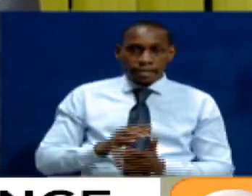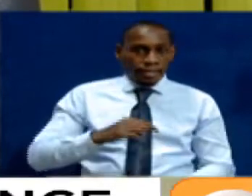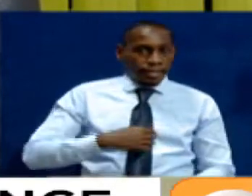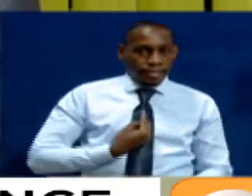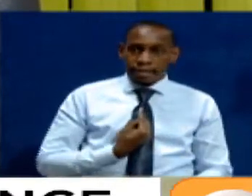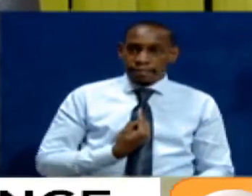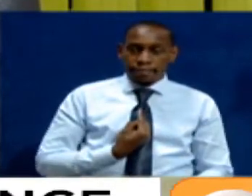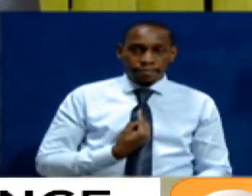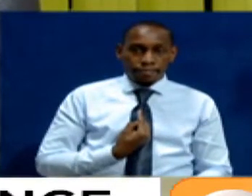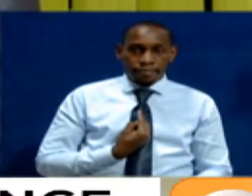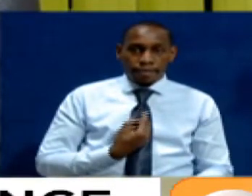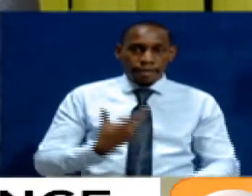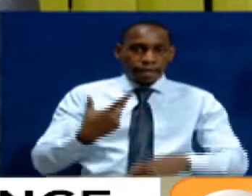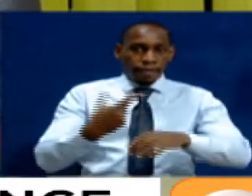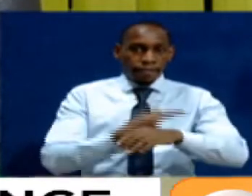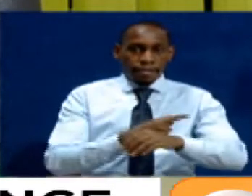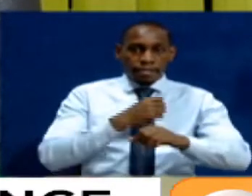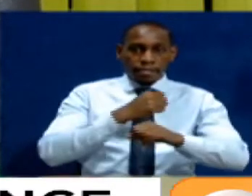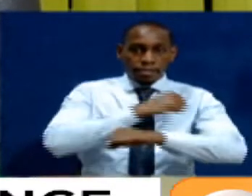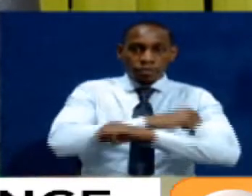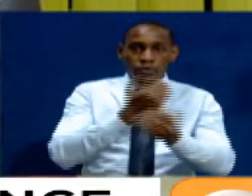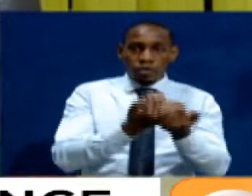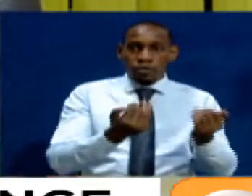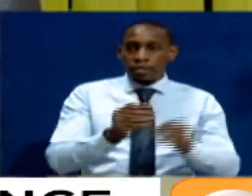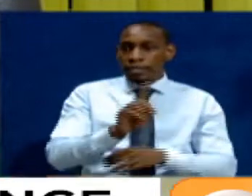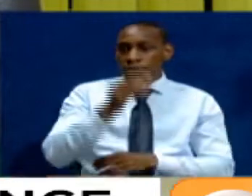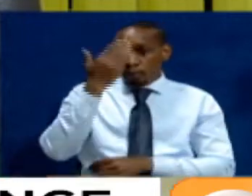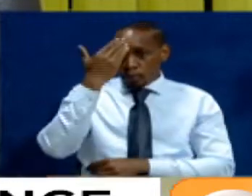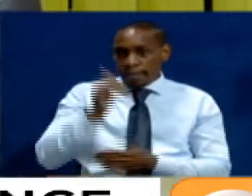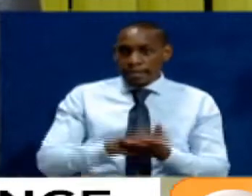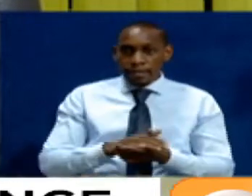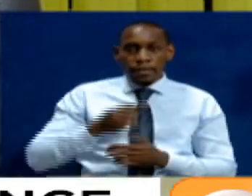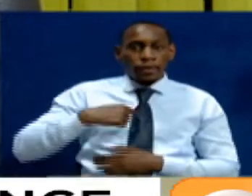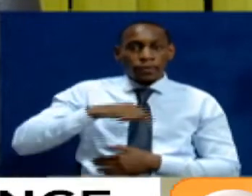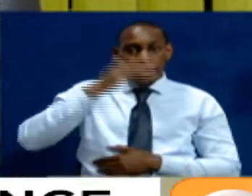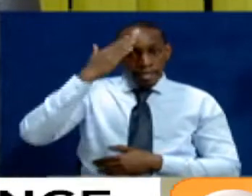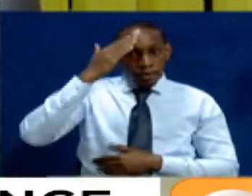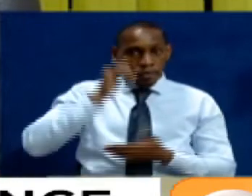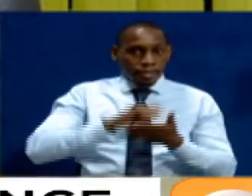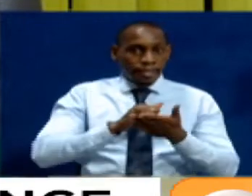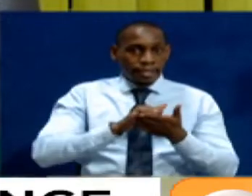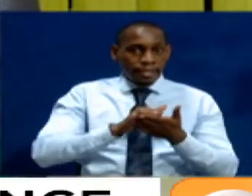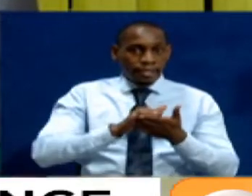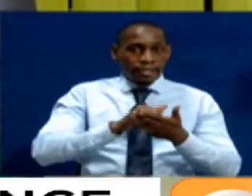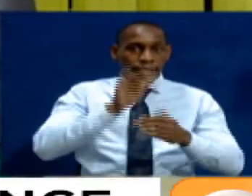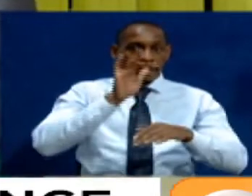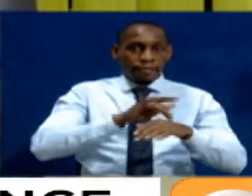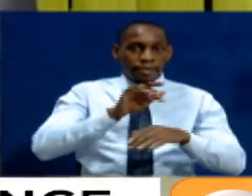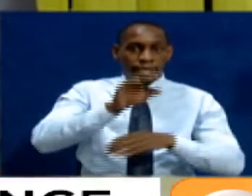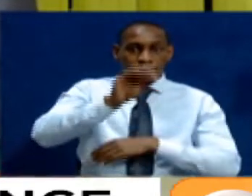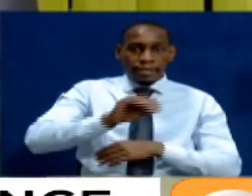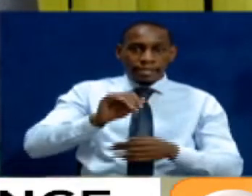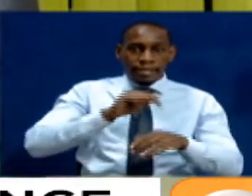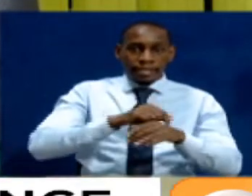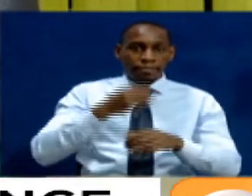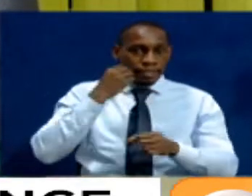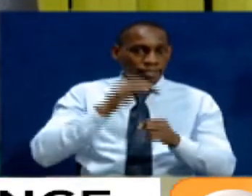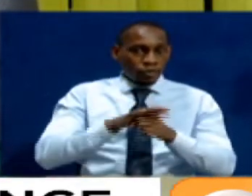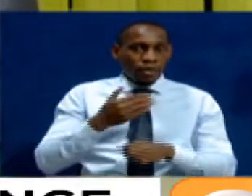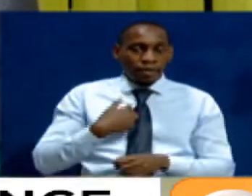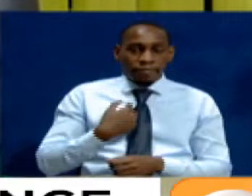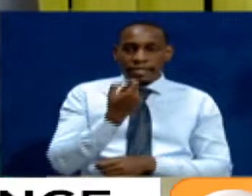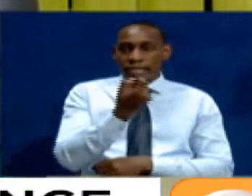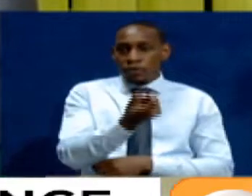to vaccinate school children because we know their complications rate, even when they get this virus, is very